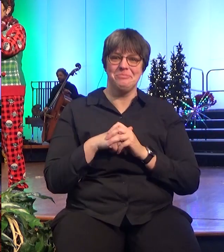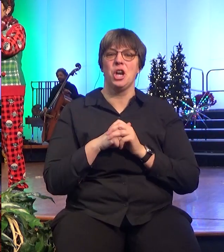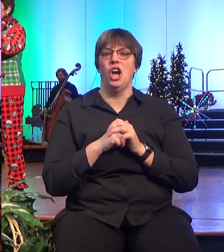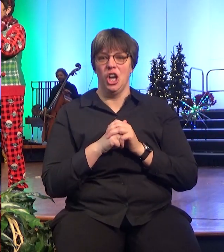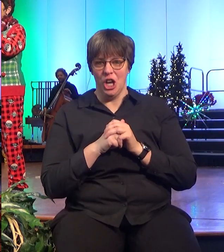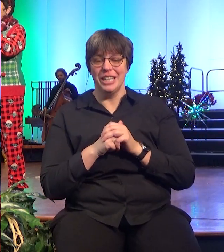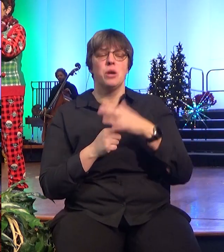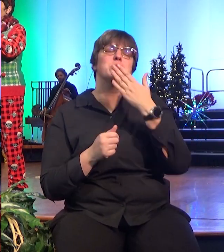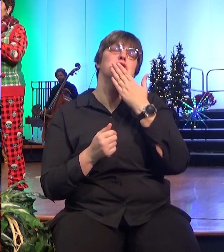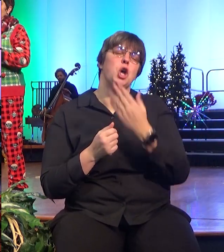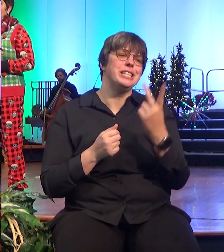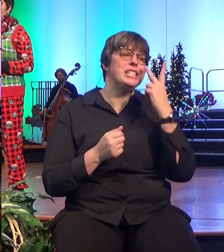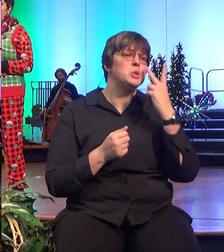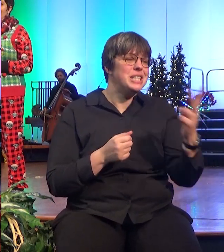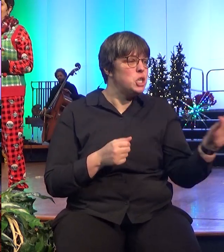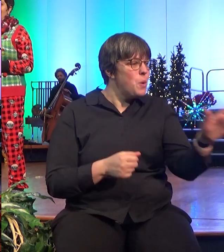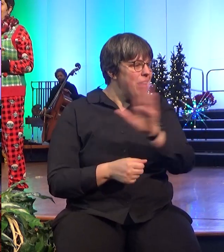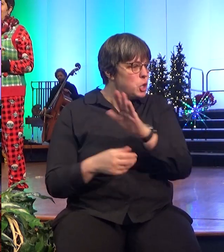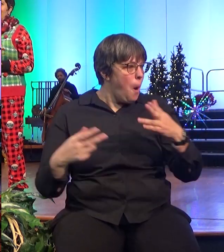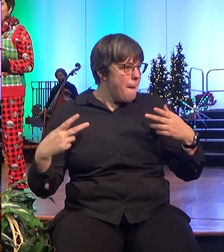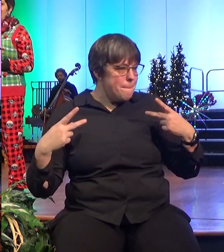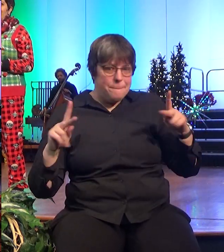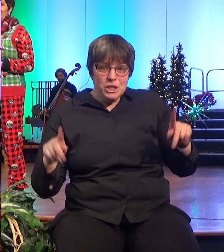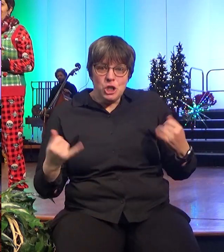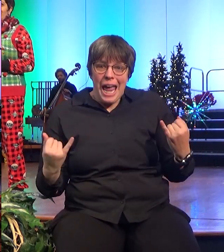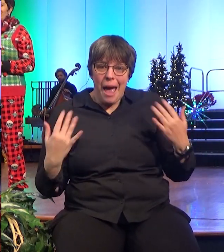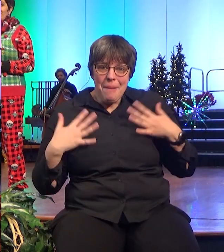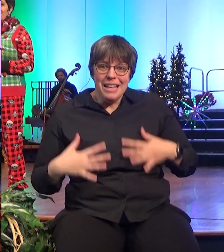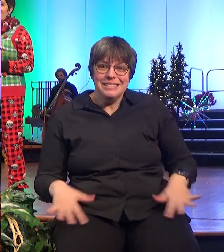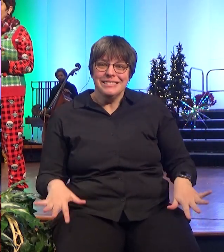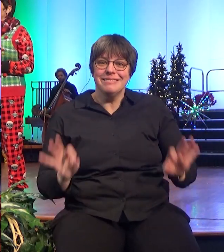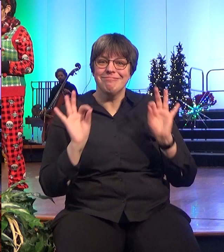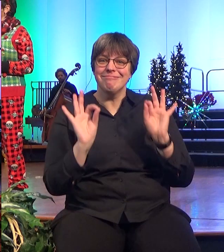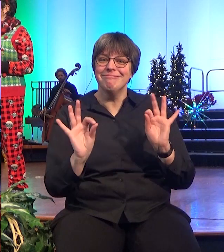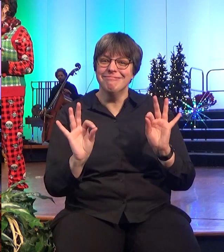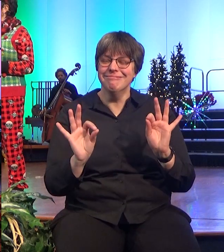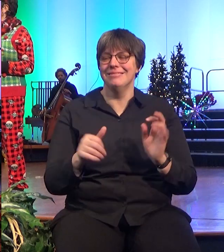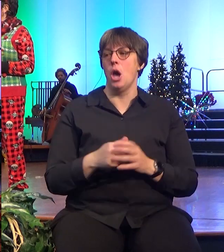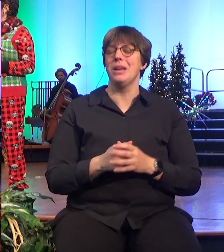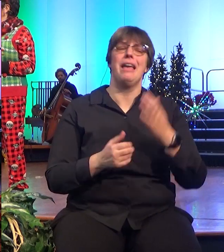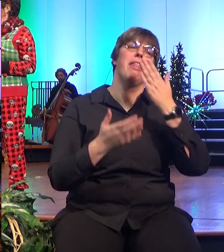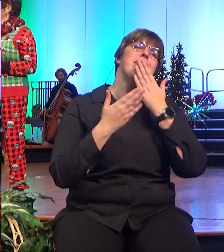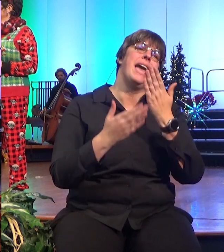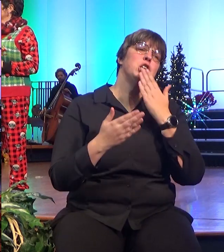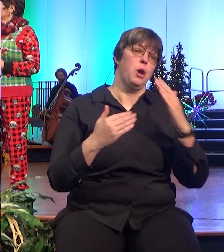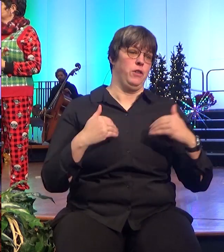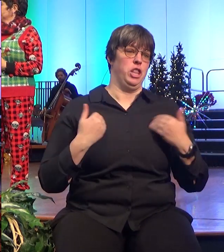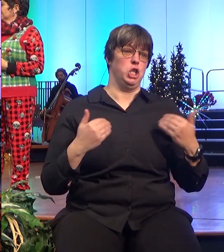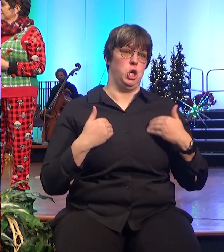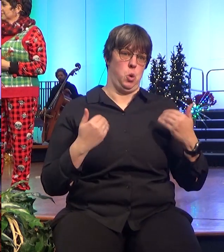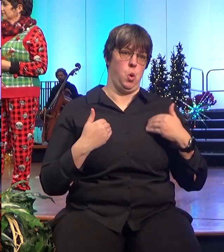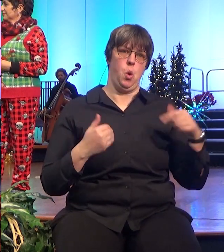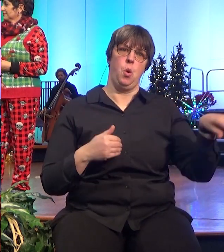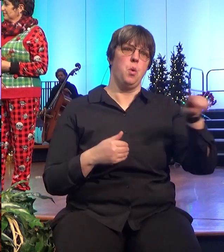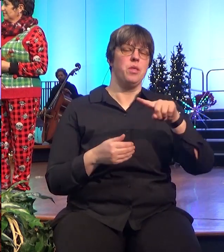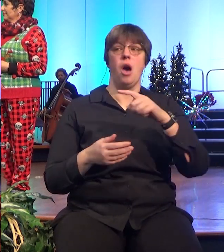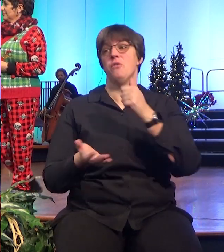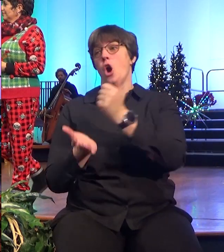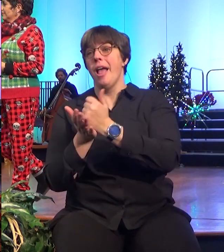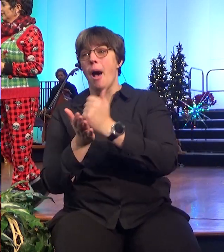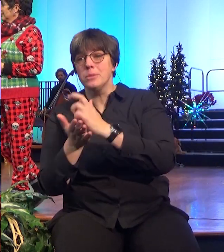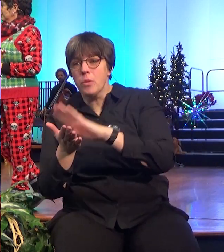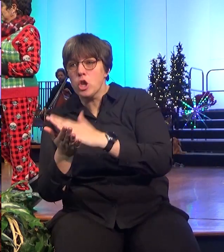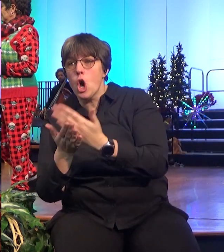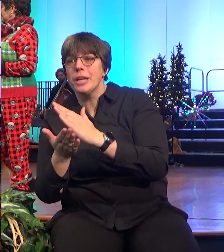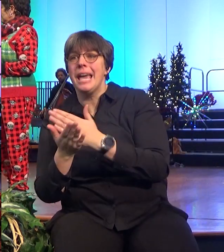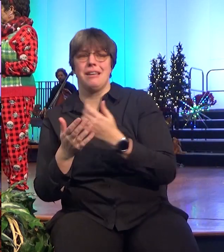it's good to see you all in your pajamas, too. And once again, thanks to Youth Ministry and all the people who helped tonight with all the cooking and